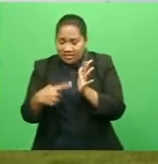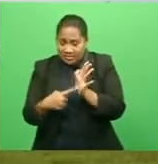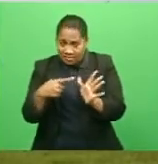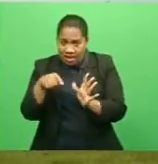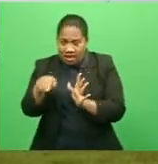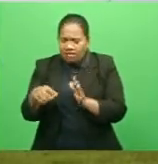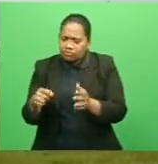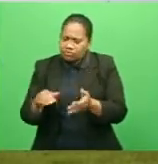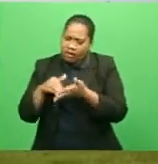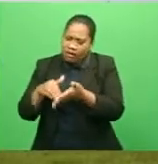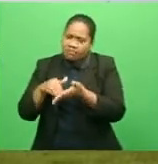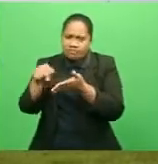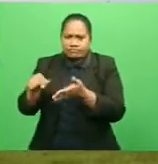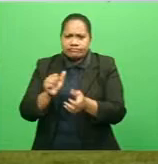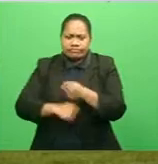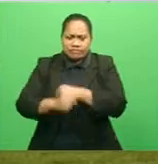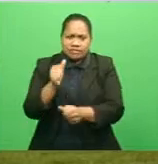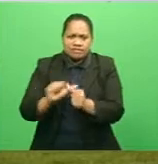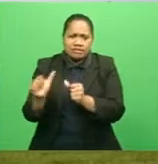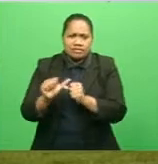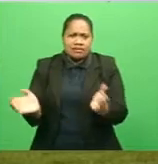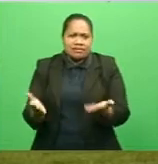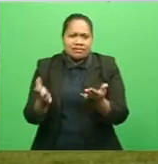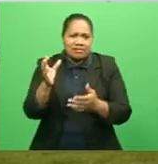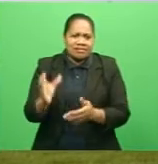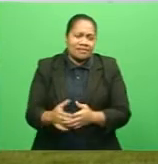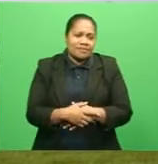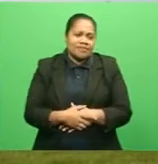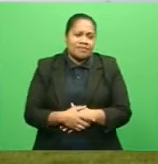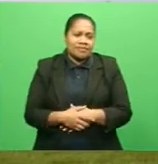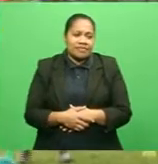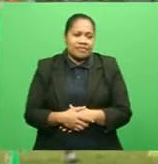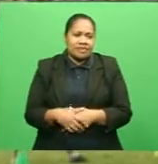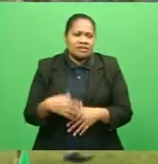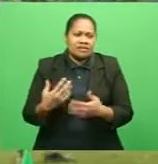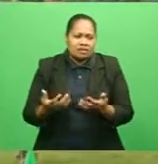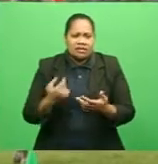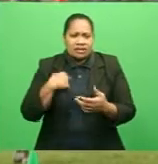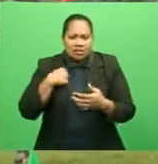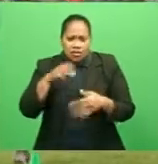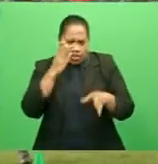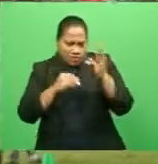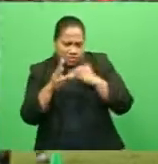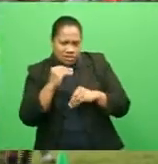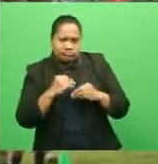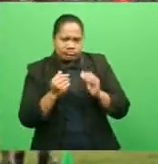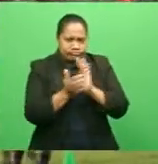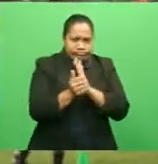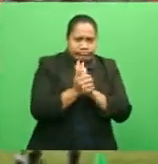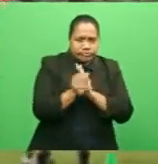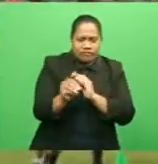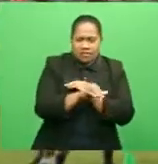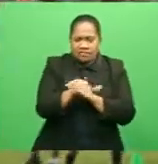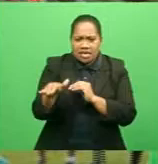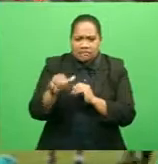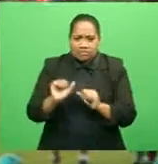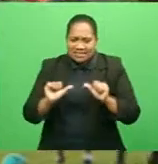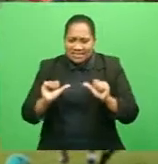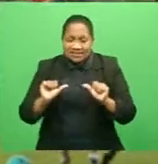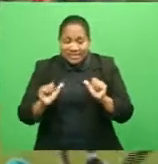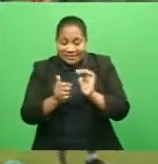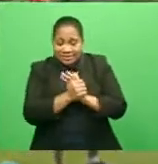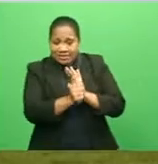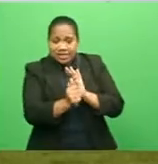from the senior players that I got lots of attitudes from them and good skills from them. Defending skills